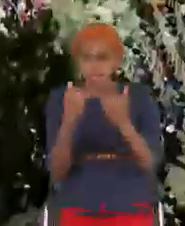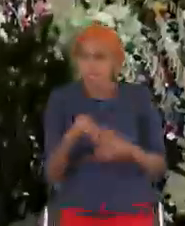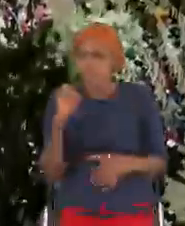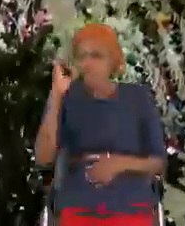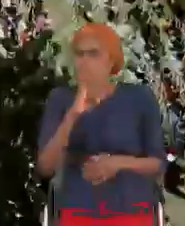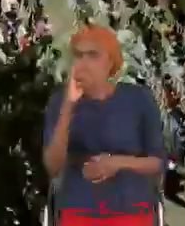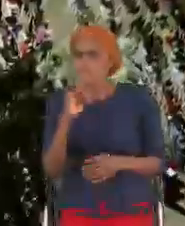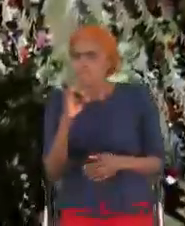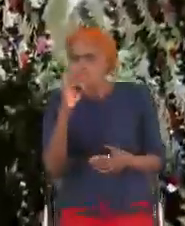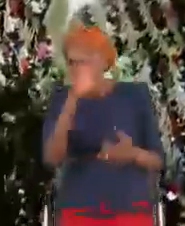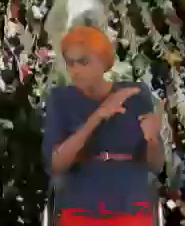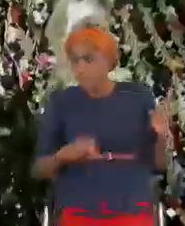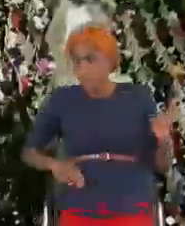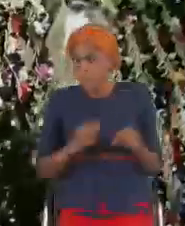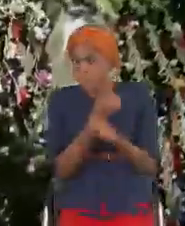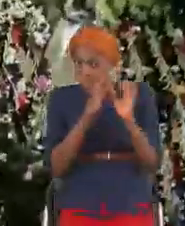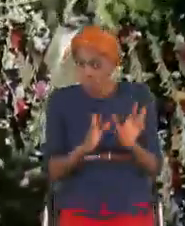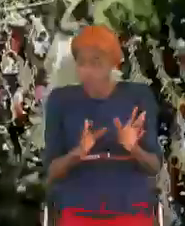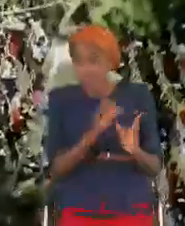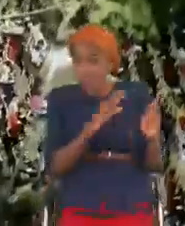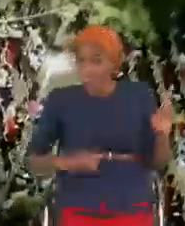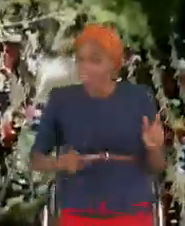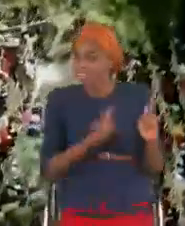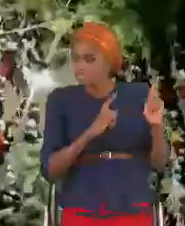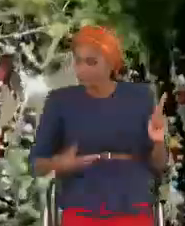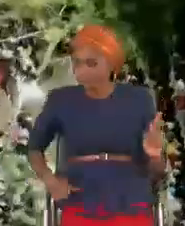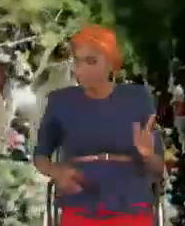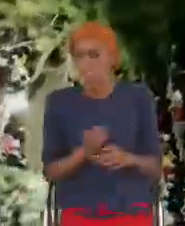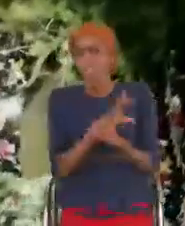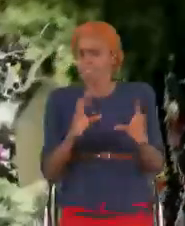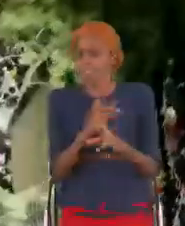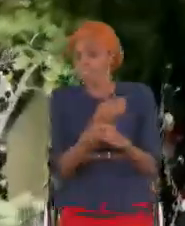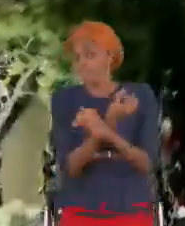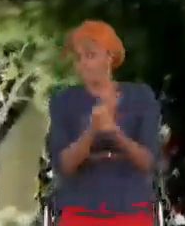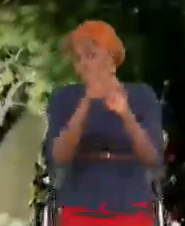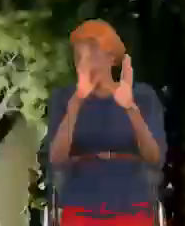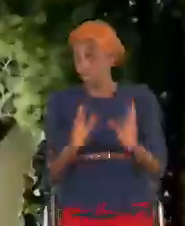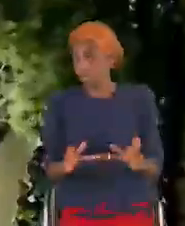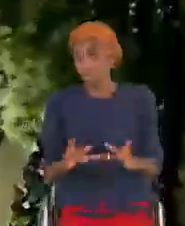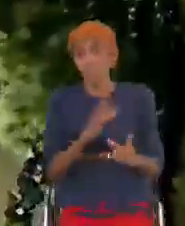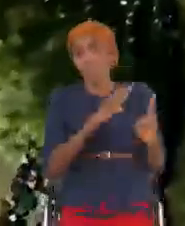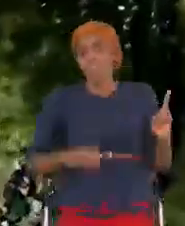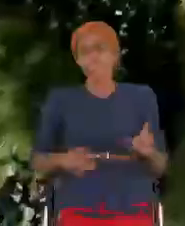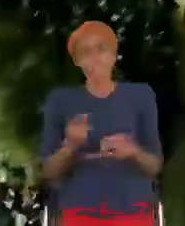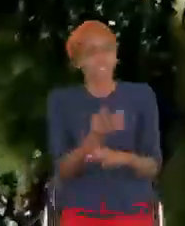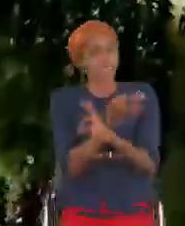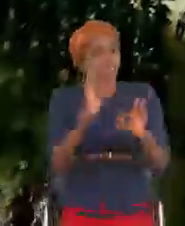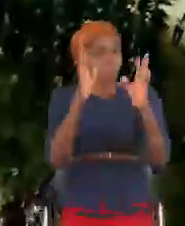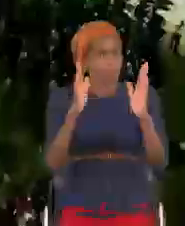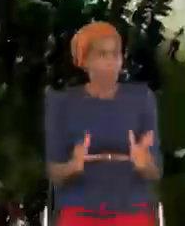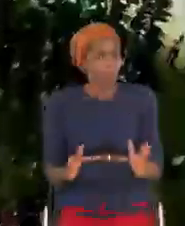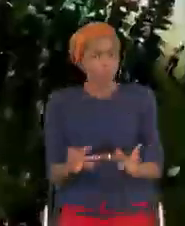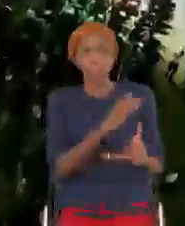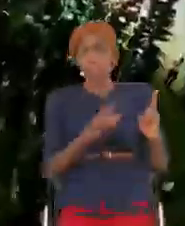the Savior, Christ, the Lord, Christ, the Redeemer, Christ, the Emancipator, Christ,